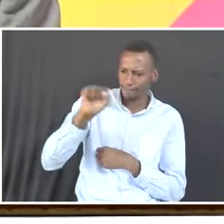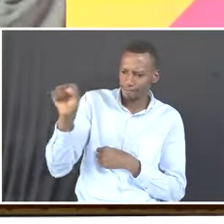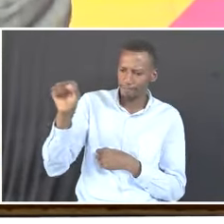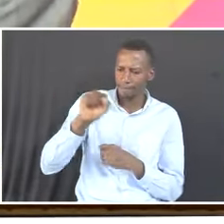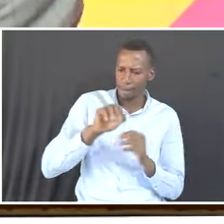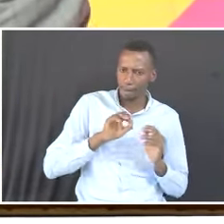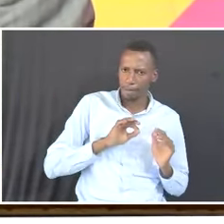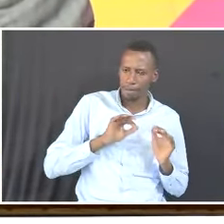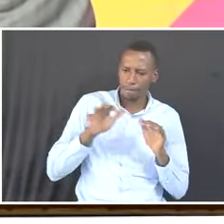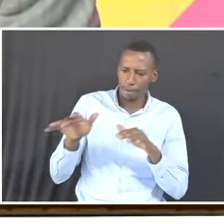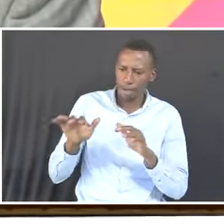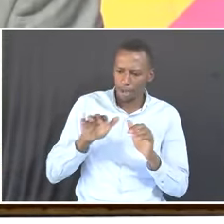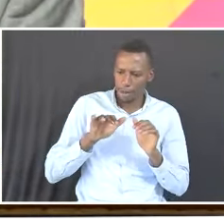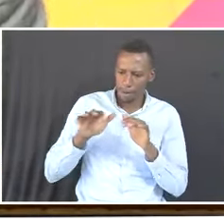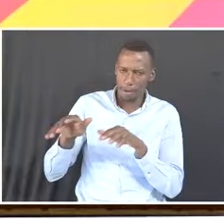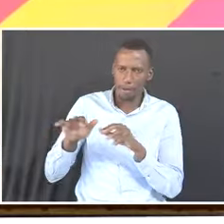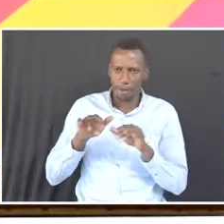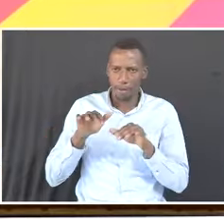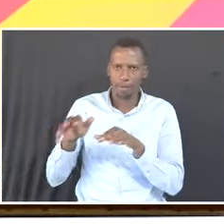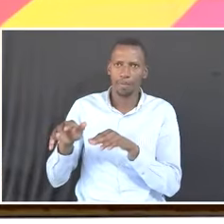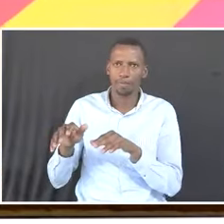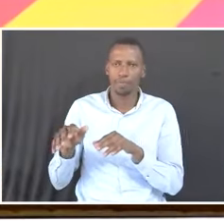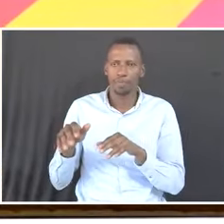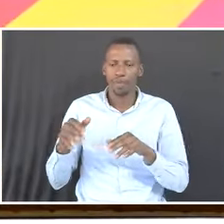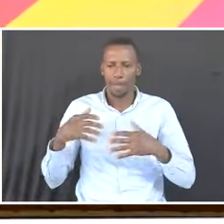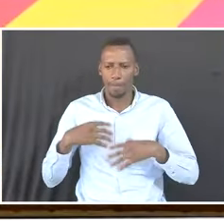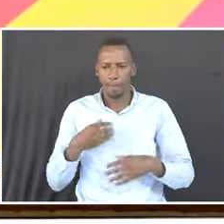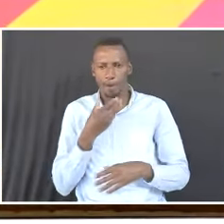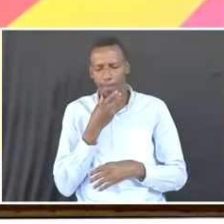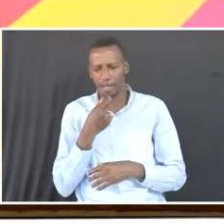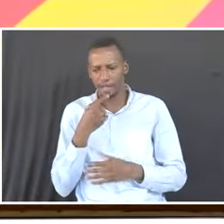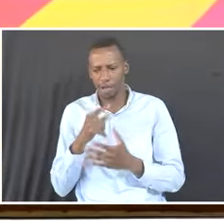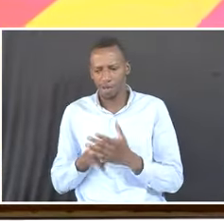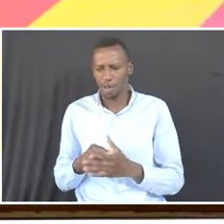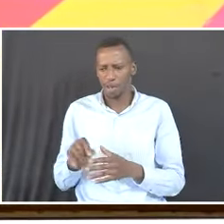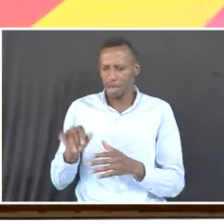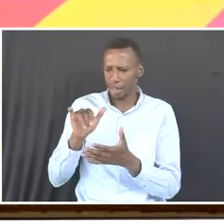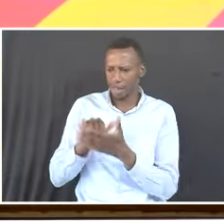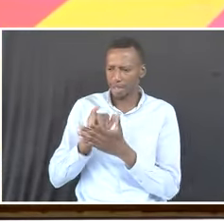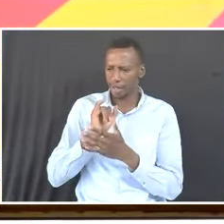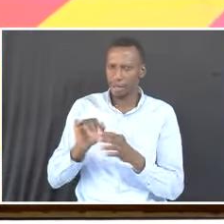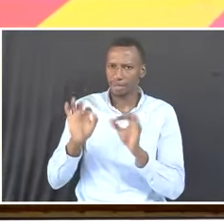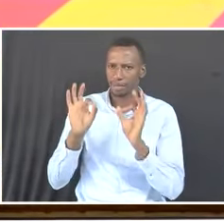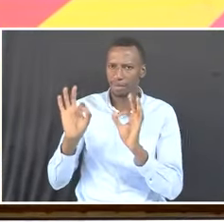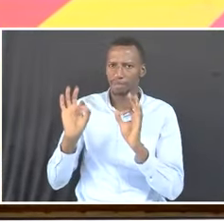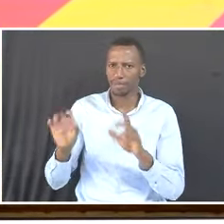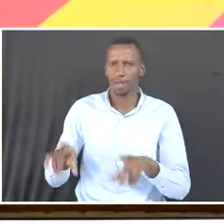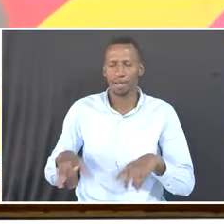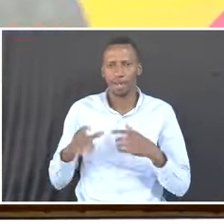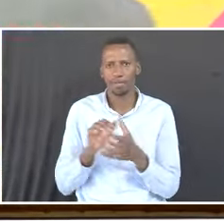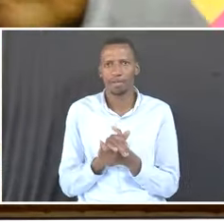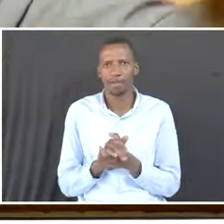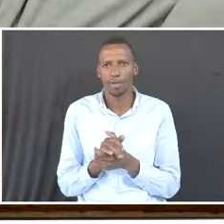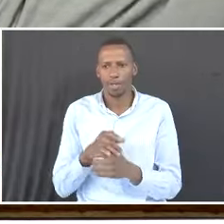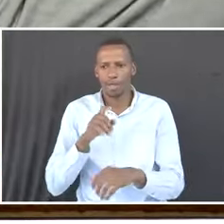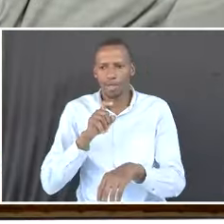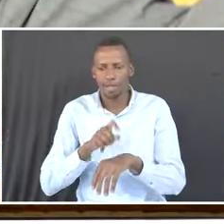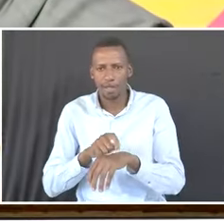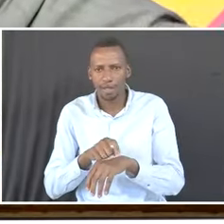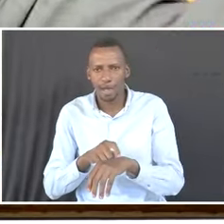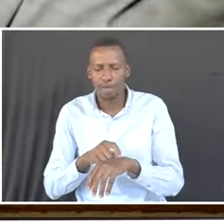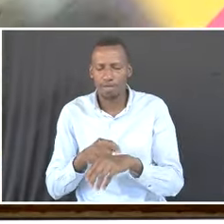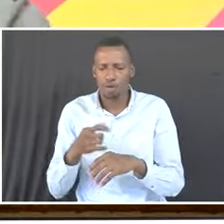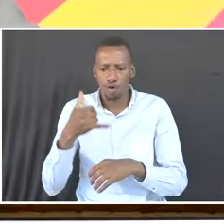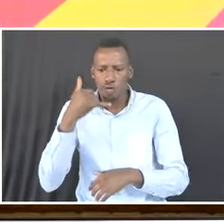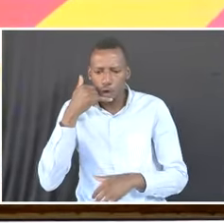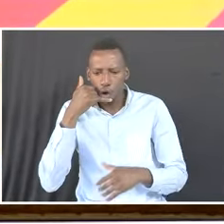coming. And the men say, that is life. When they talk over phone, they talk of how many mbuzi they chewed,